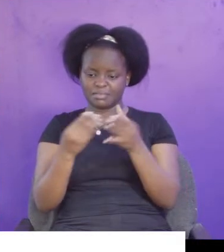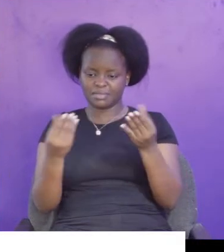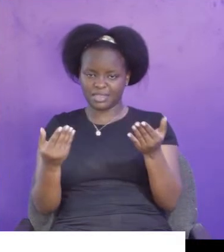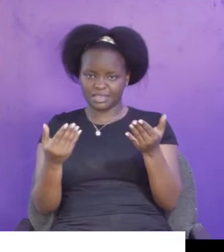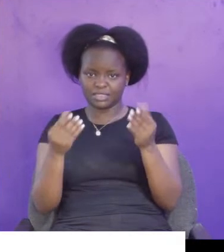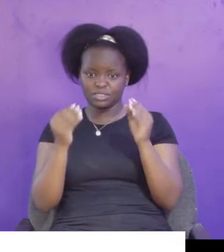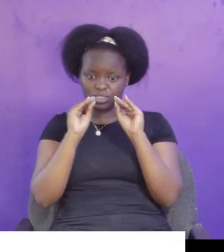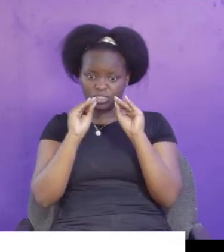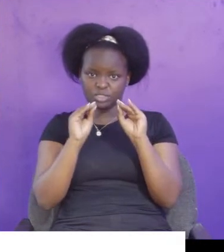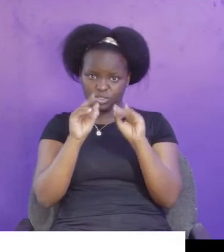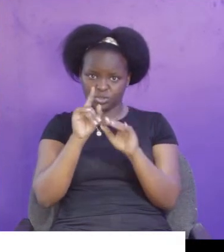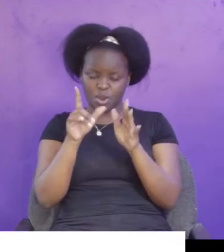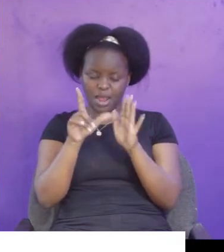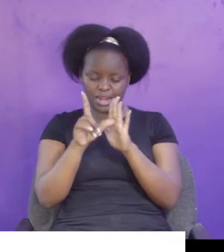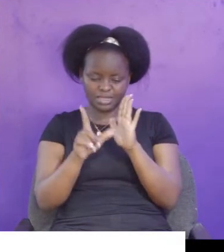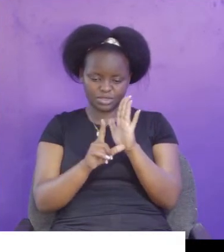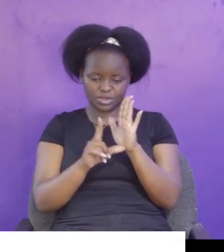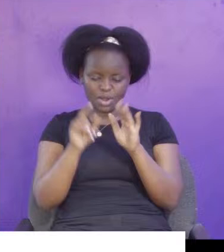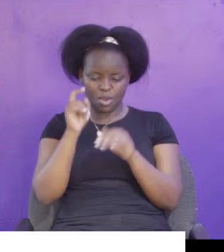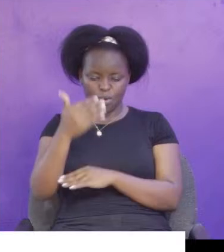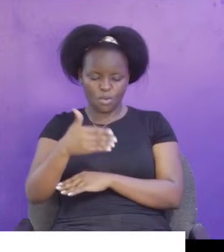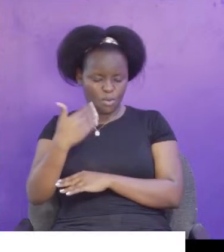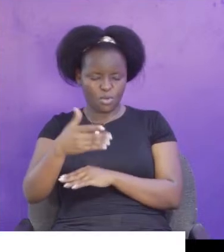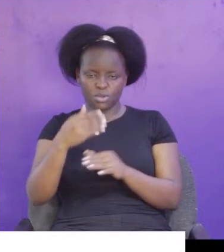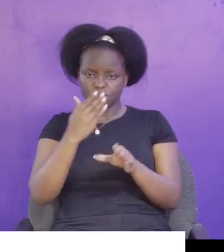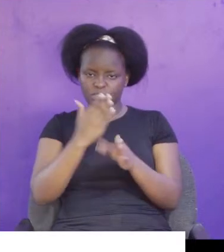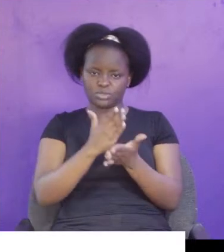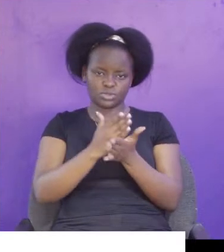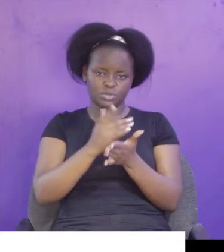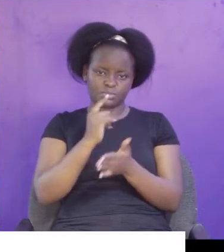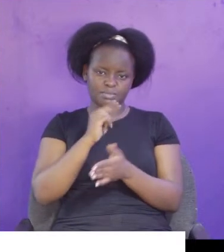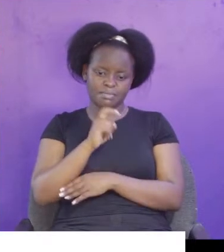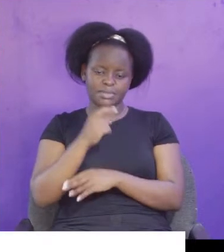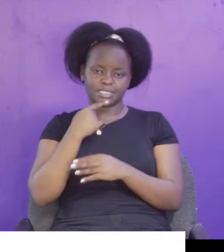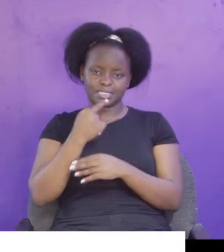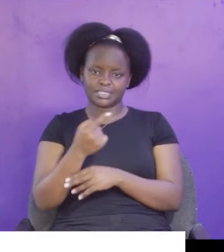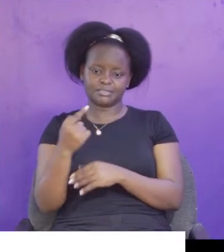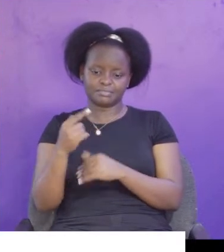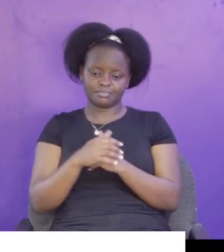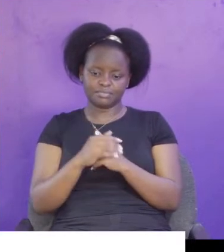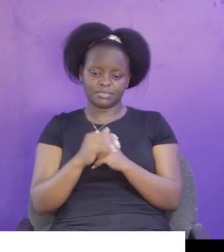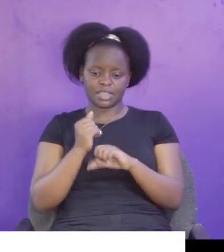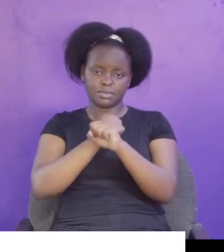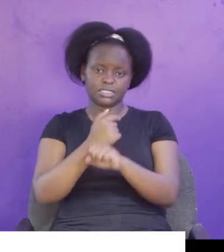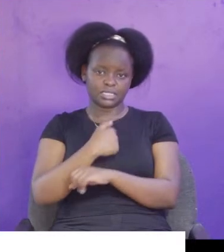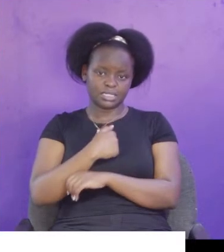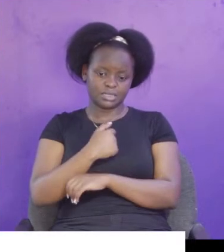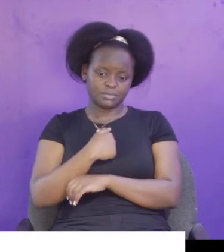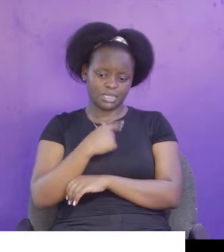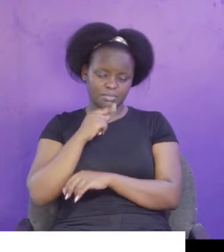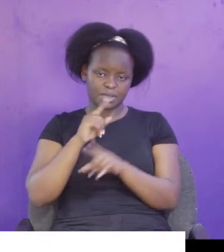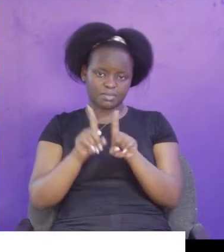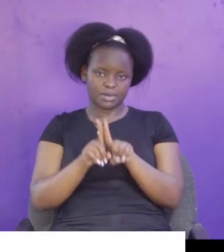truthful. He protected me and my brother, the later Gola, because he was more brave